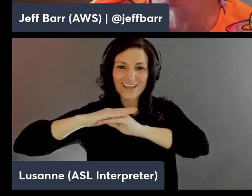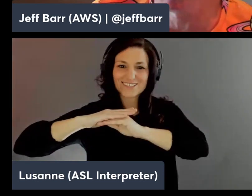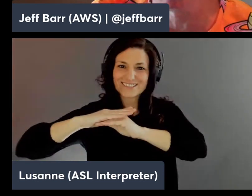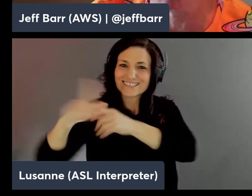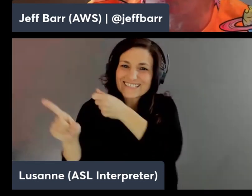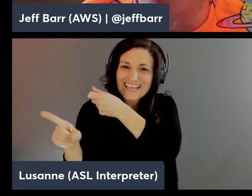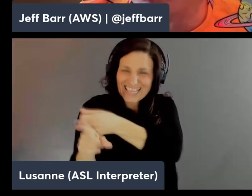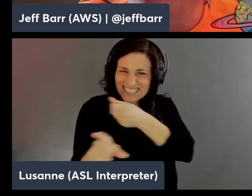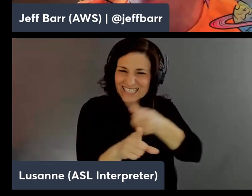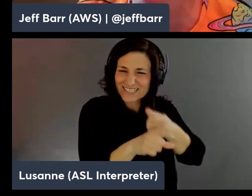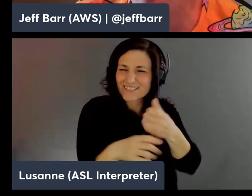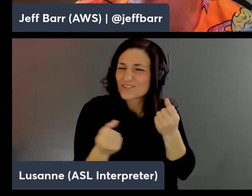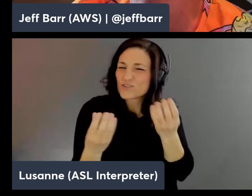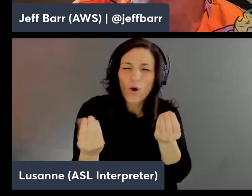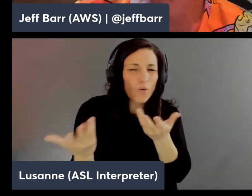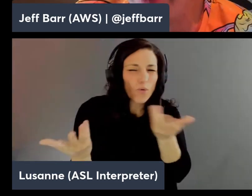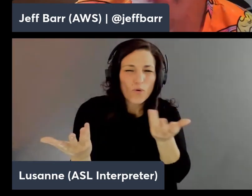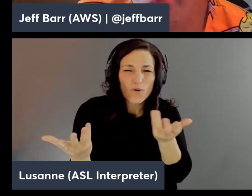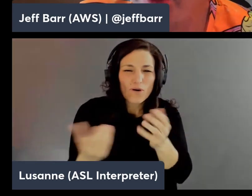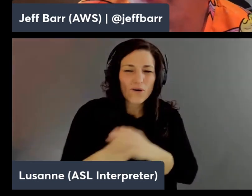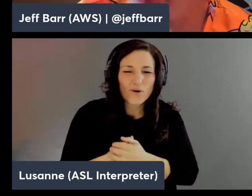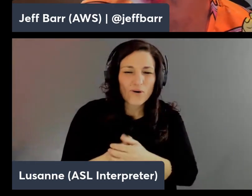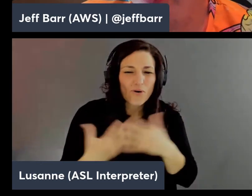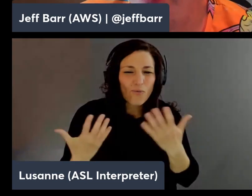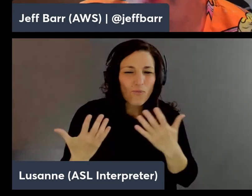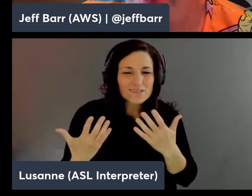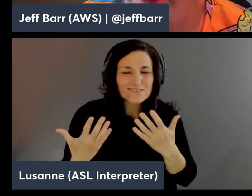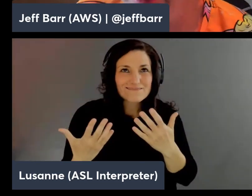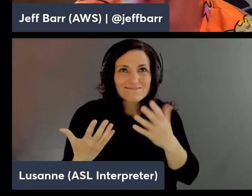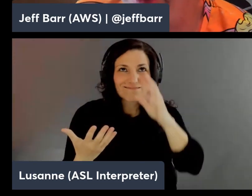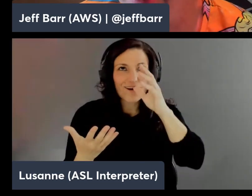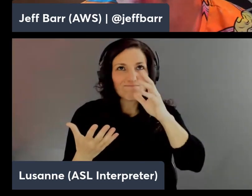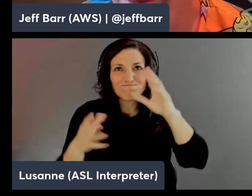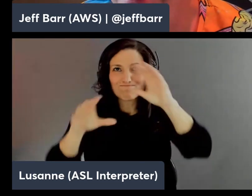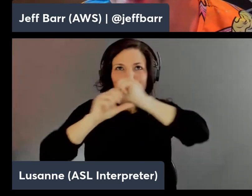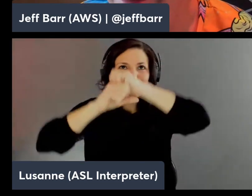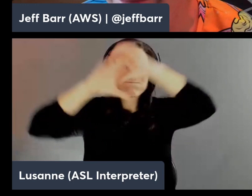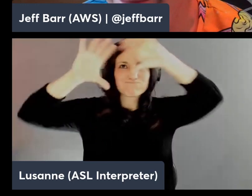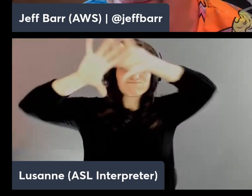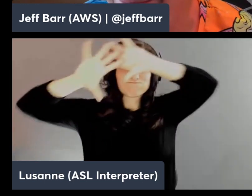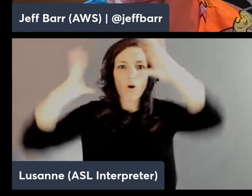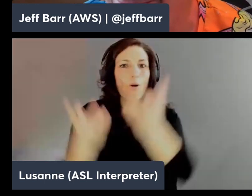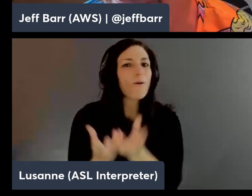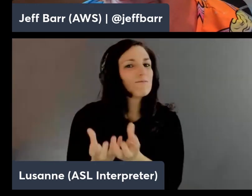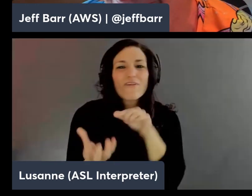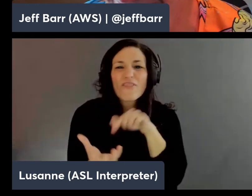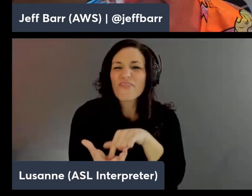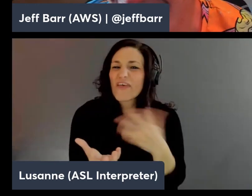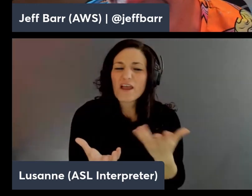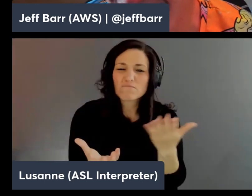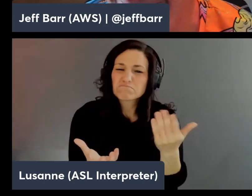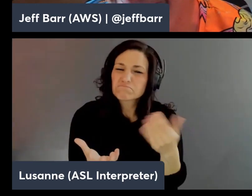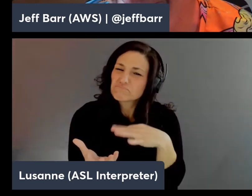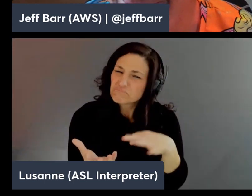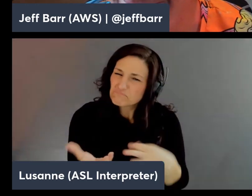So what's our whole kind of big picture thinking there? Okay. So